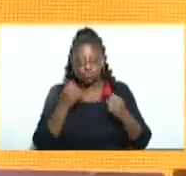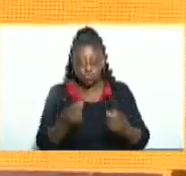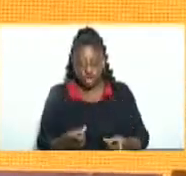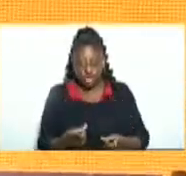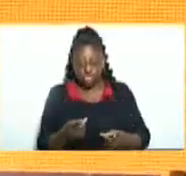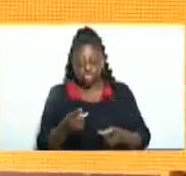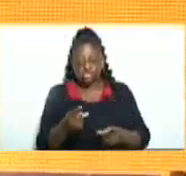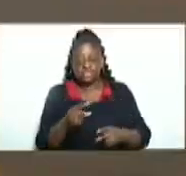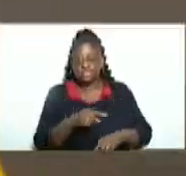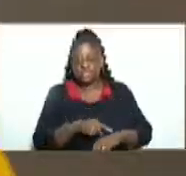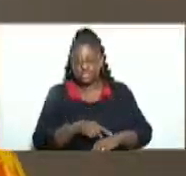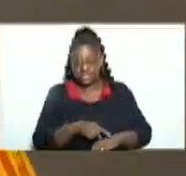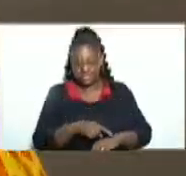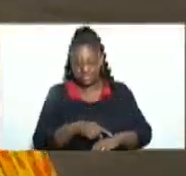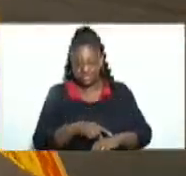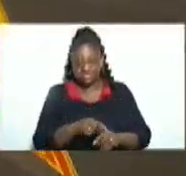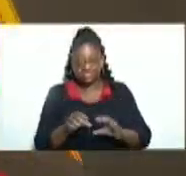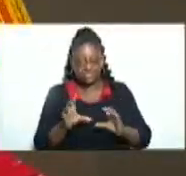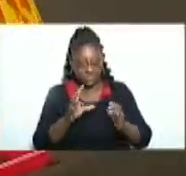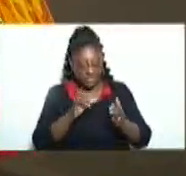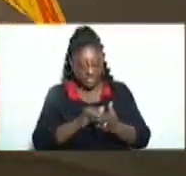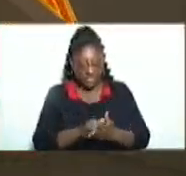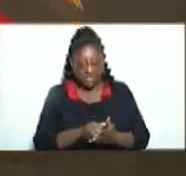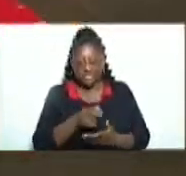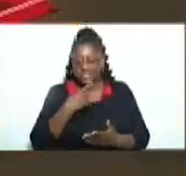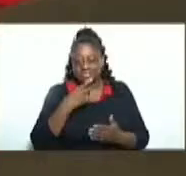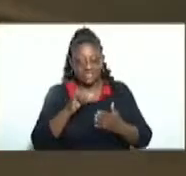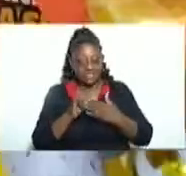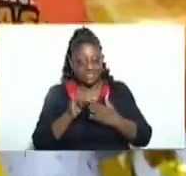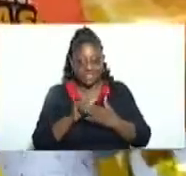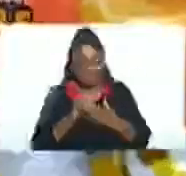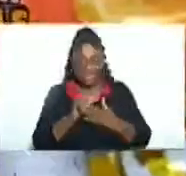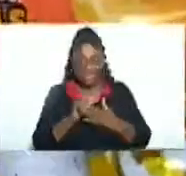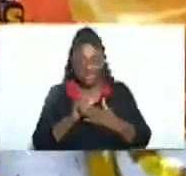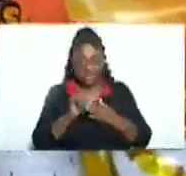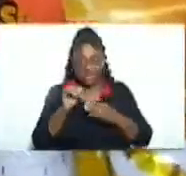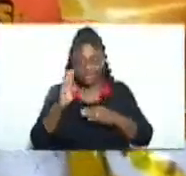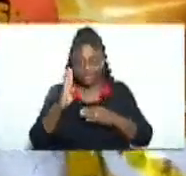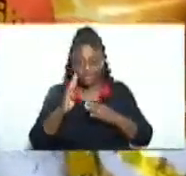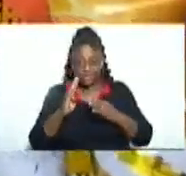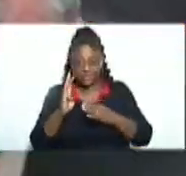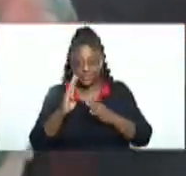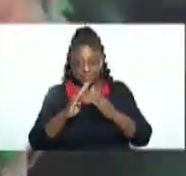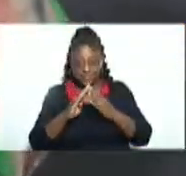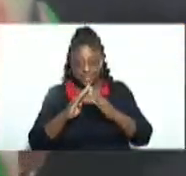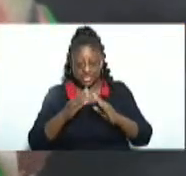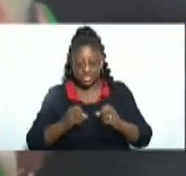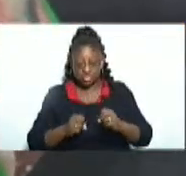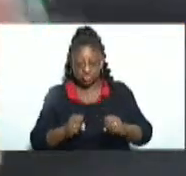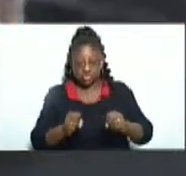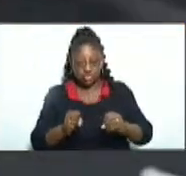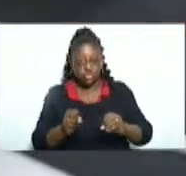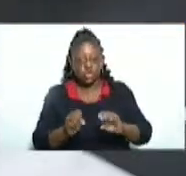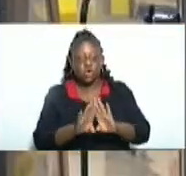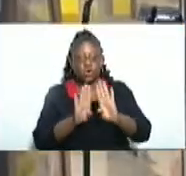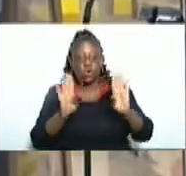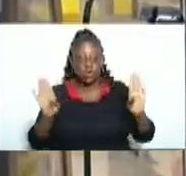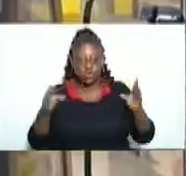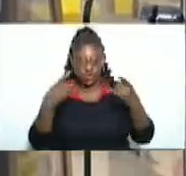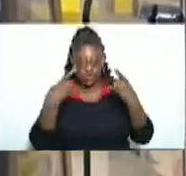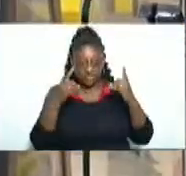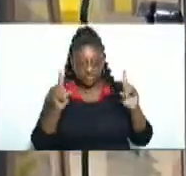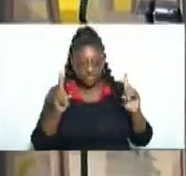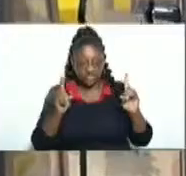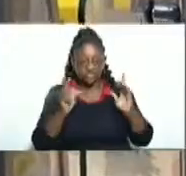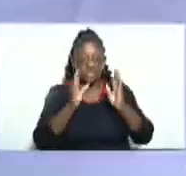doing just that. Well, with Bay Street's newest attraction, I Dream of Sugar, officially opened, we can all that